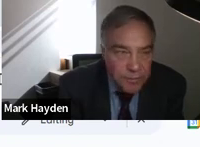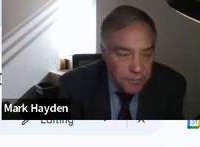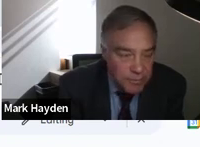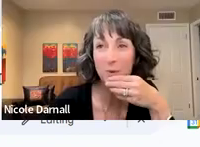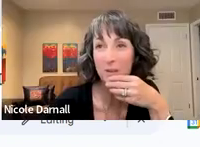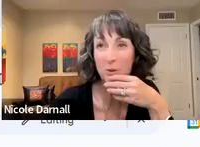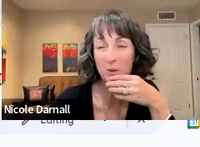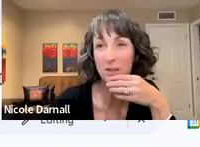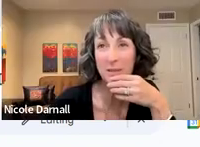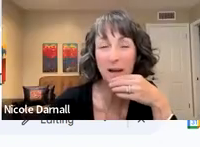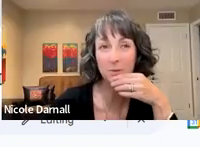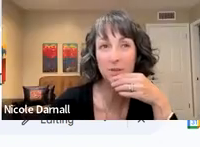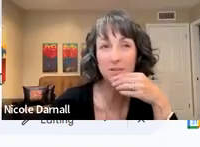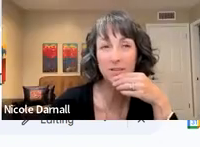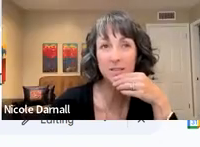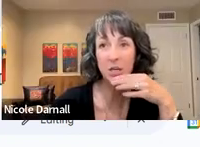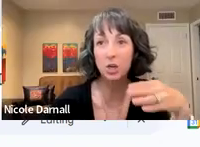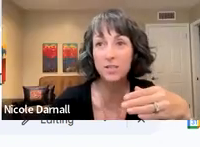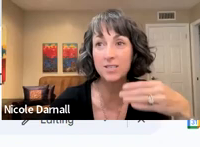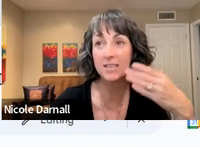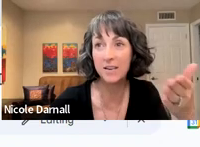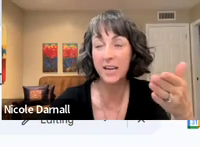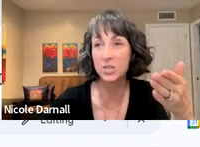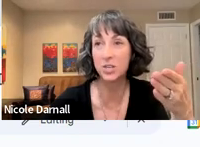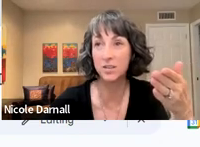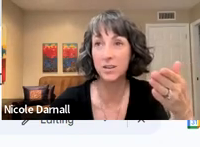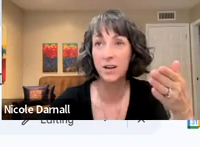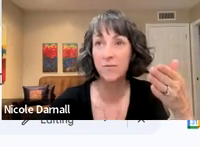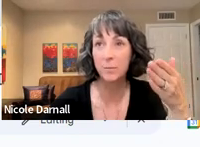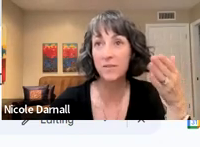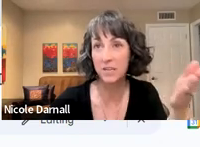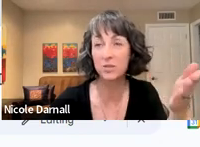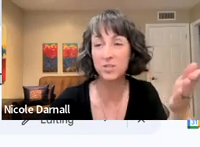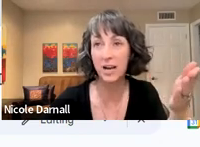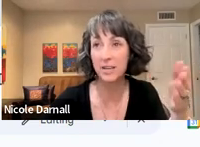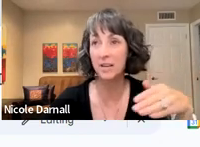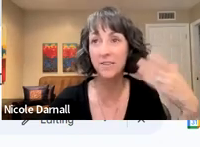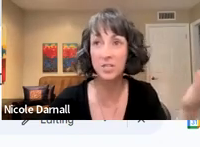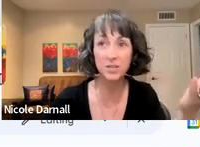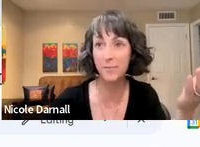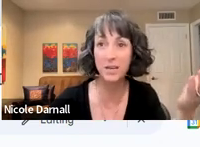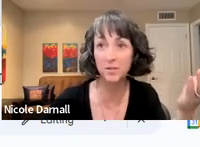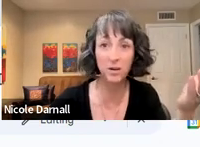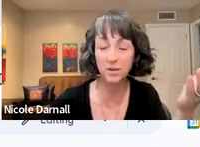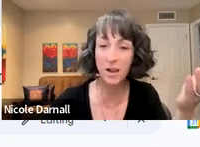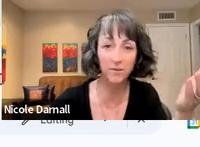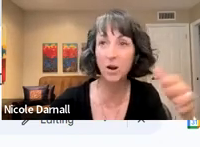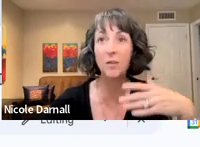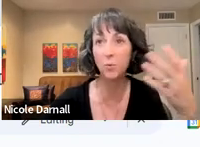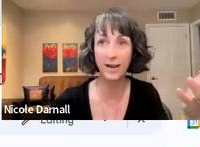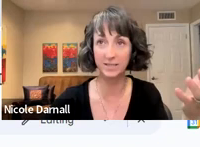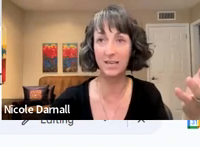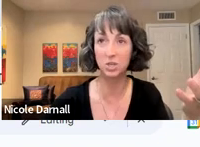issue. I mean, one of the cool things about this is it encourages innovation from the vendor side, innovation that may